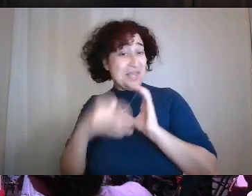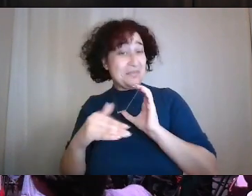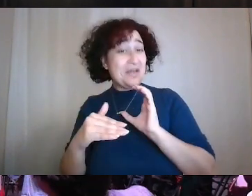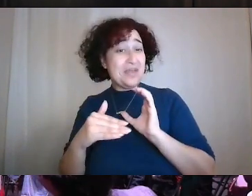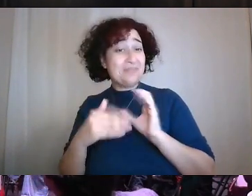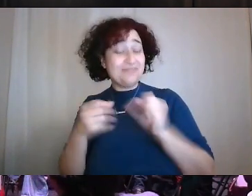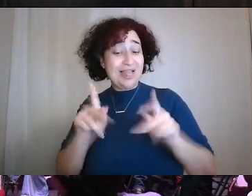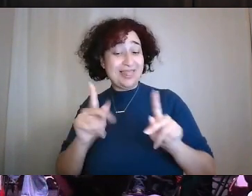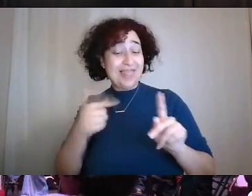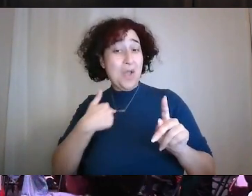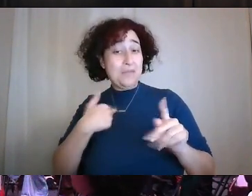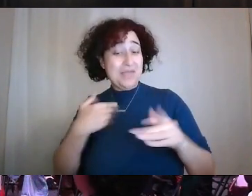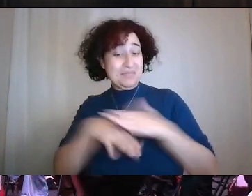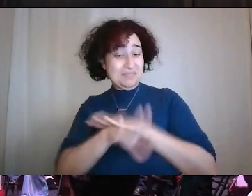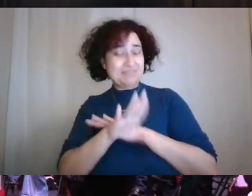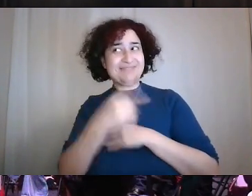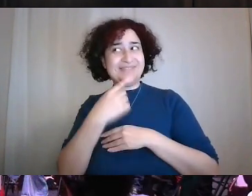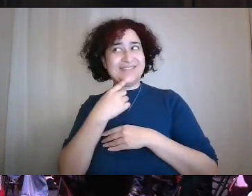don't be crazy, just come.